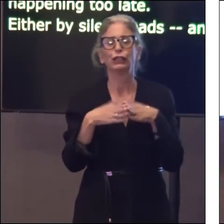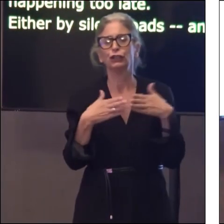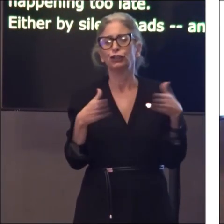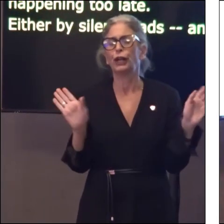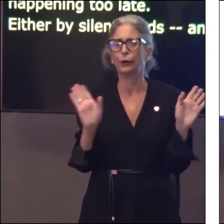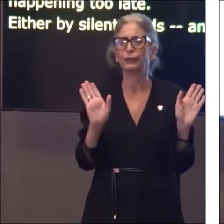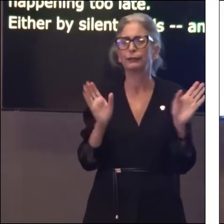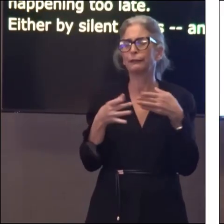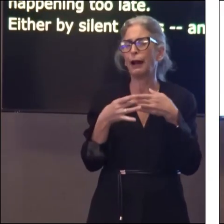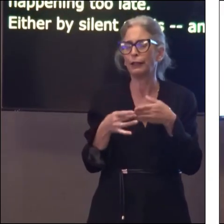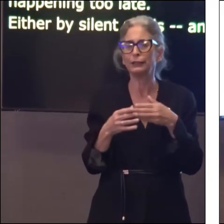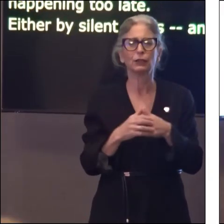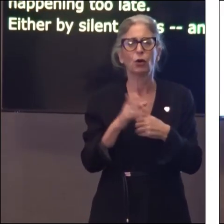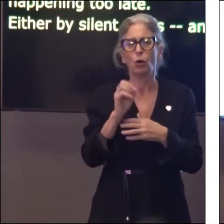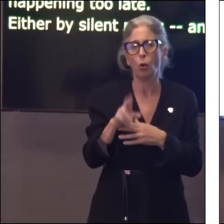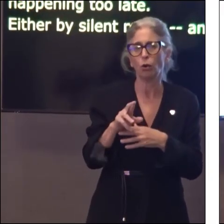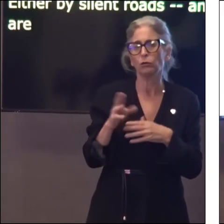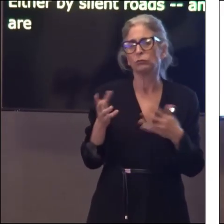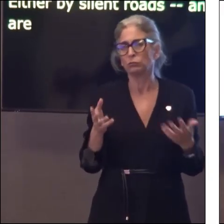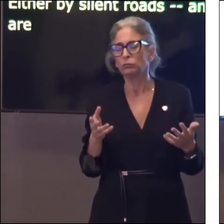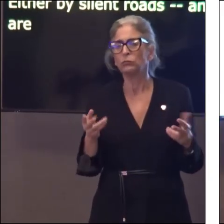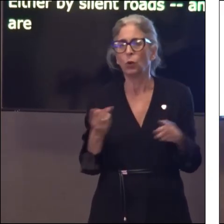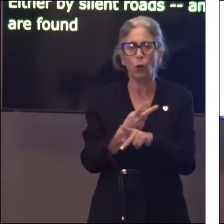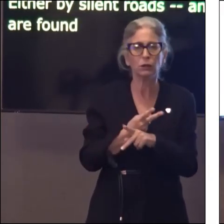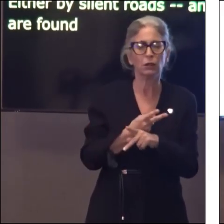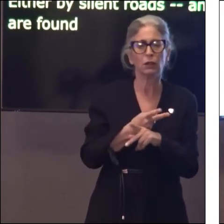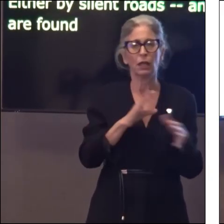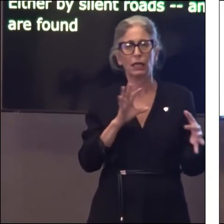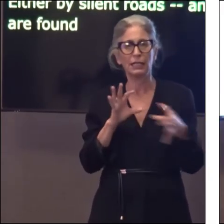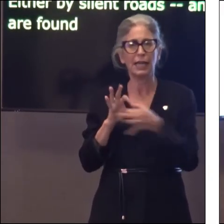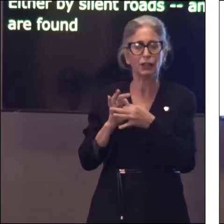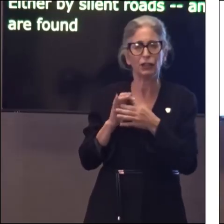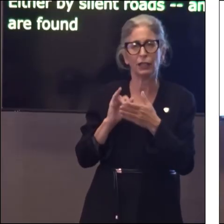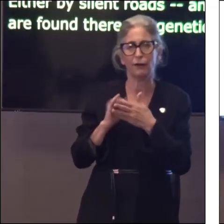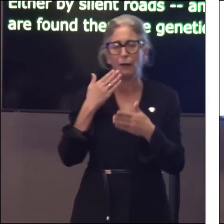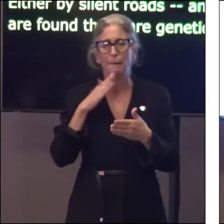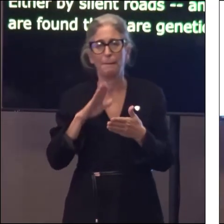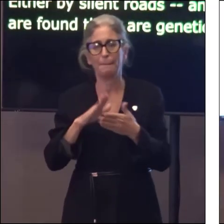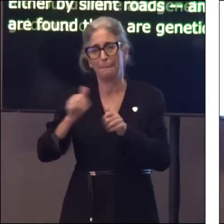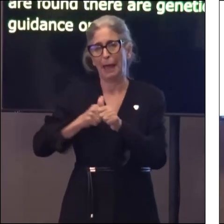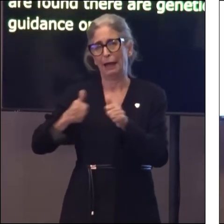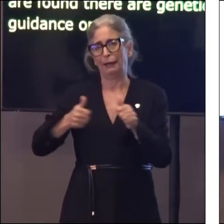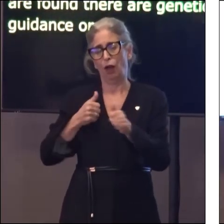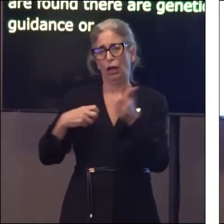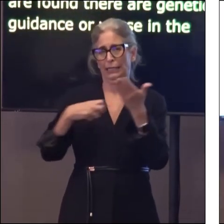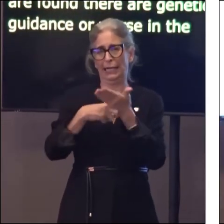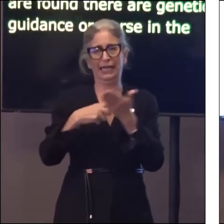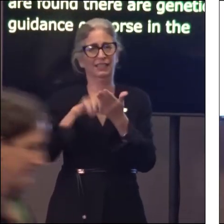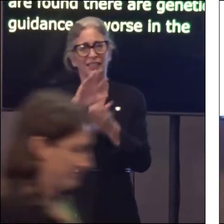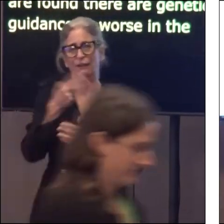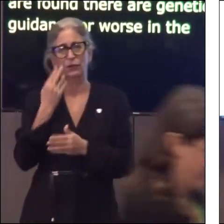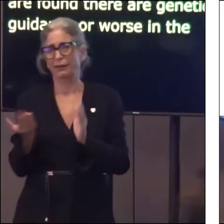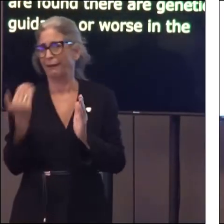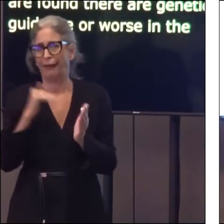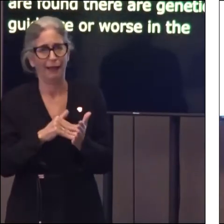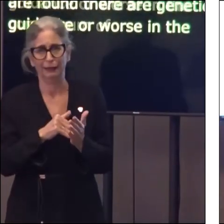issue guidance, or worse, in the conundrum of backlog tickets, never to be seen again.